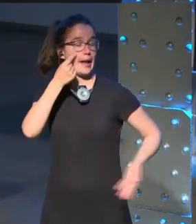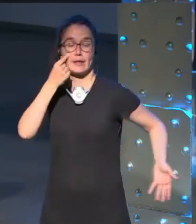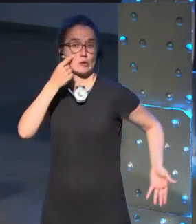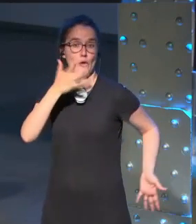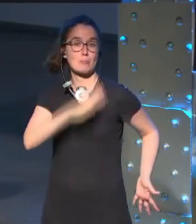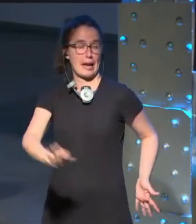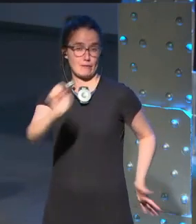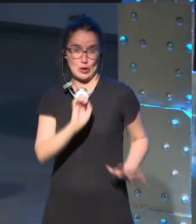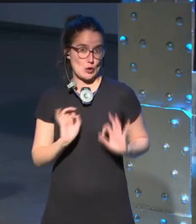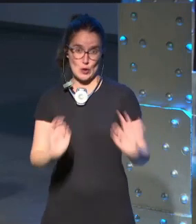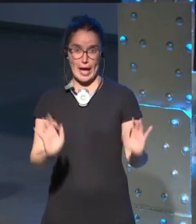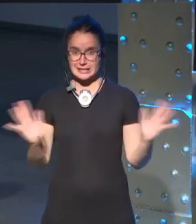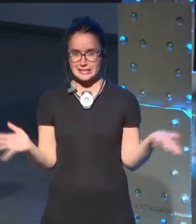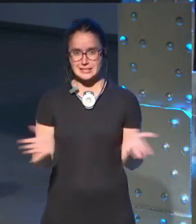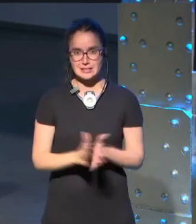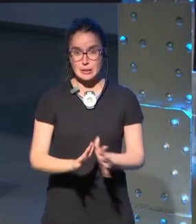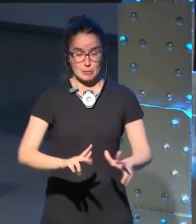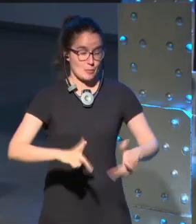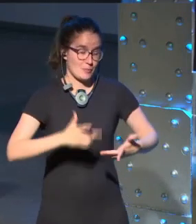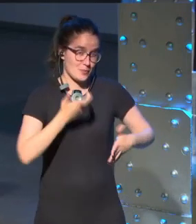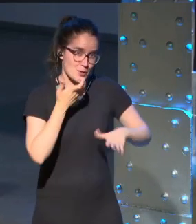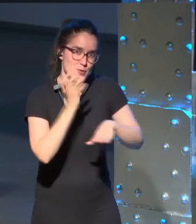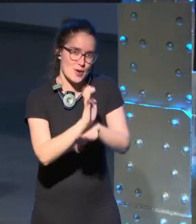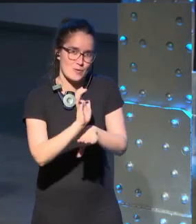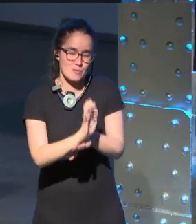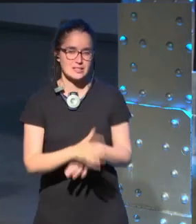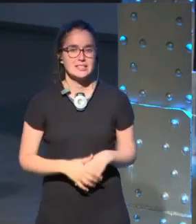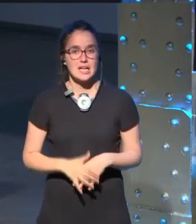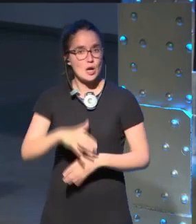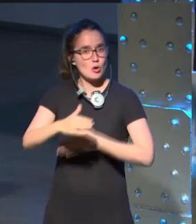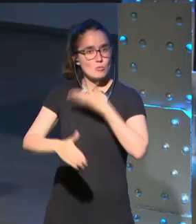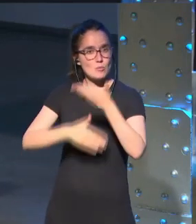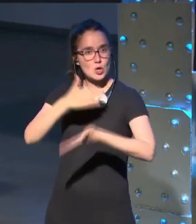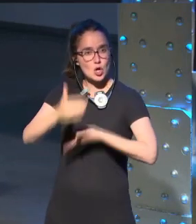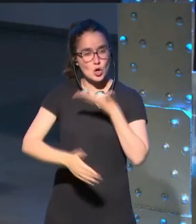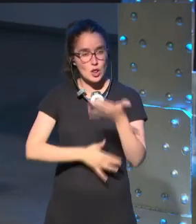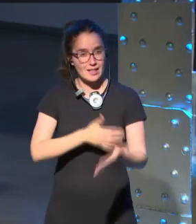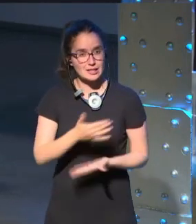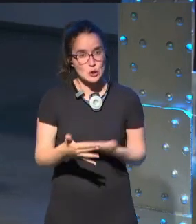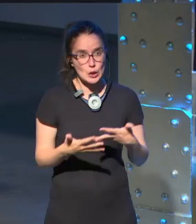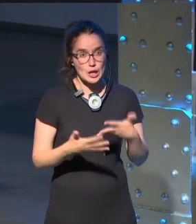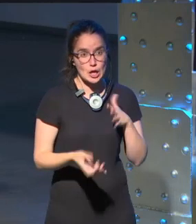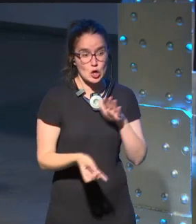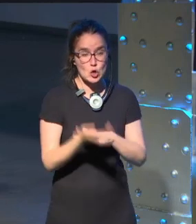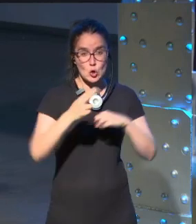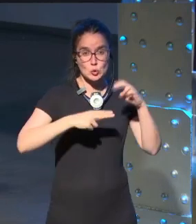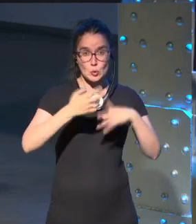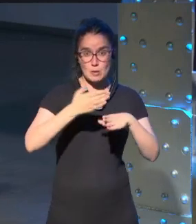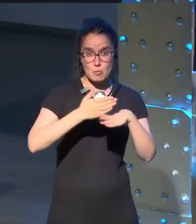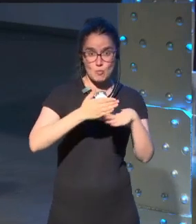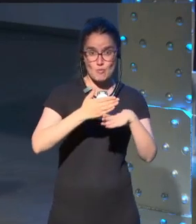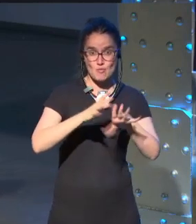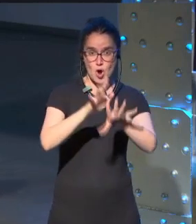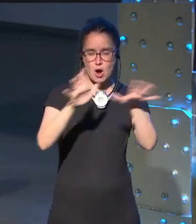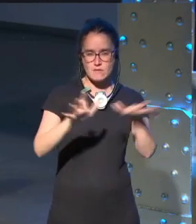it is. ¿Qué aprendió? Nos lo ha contado un poco antes, ¿no? You've already mentioned a little this process of building furniture that you spent a few